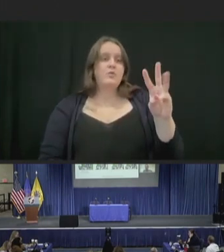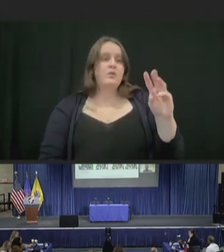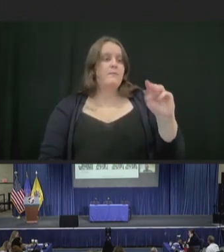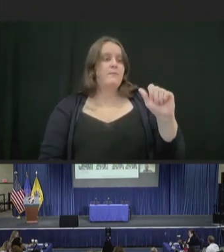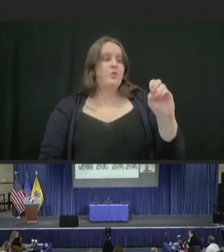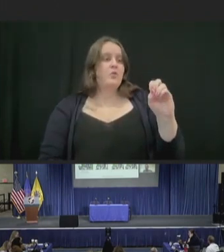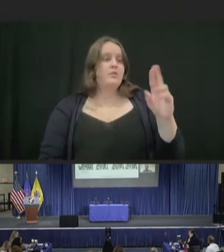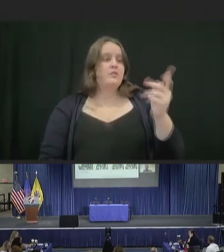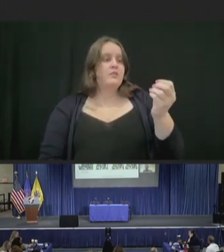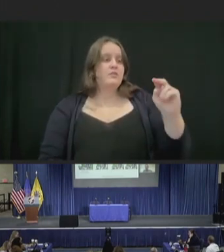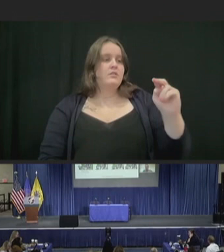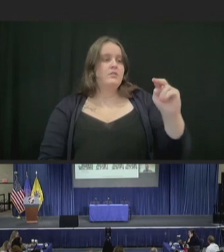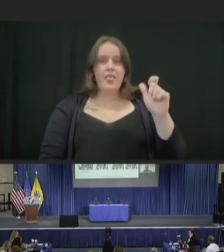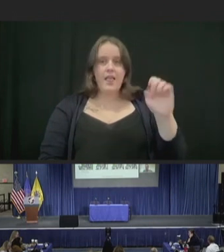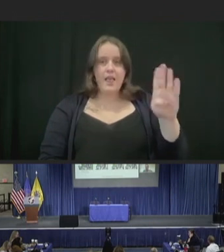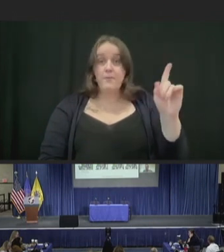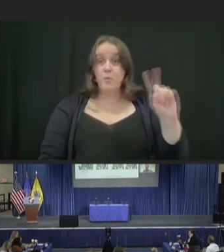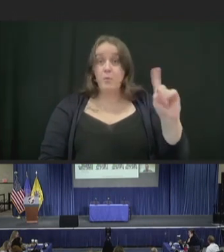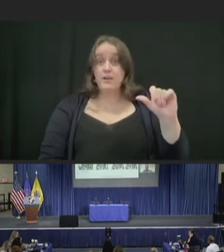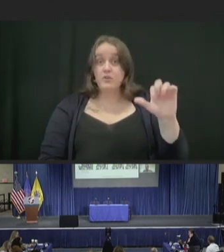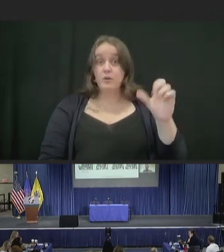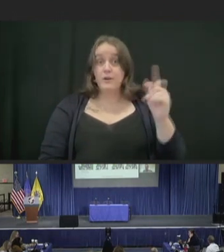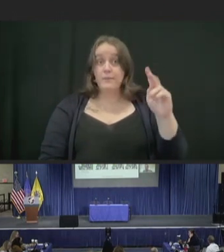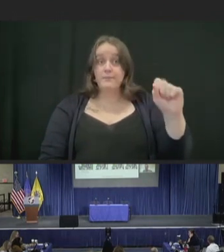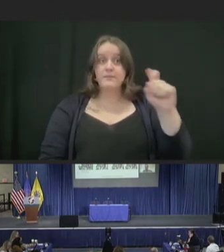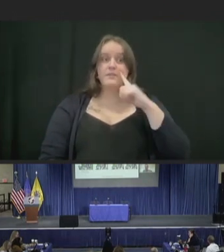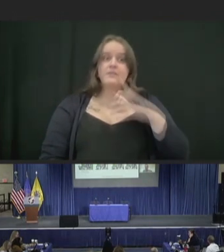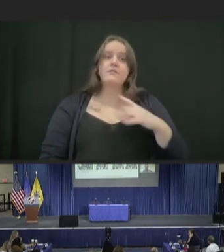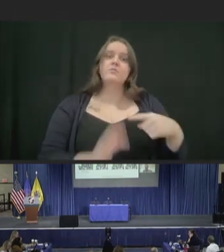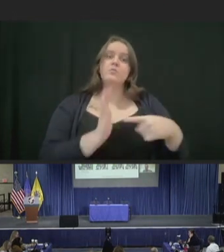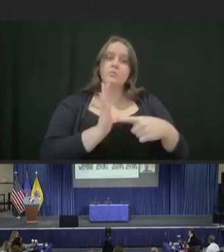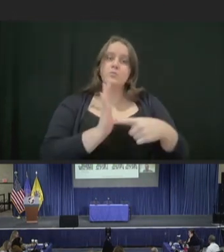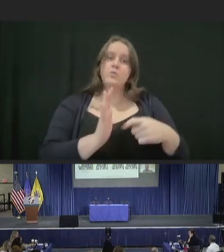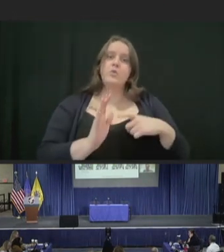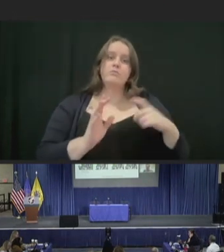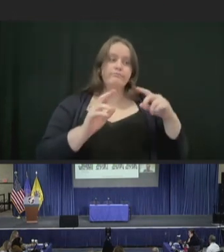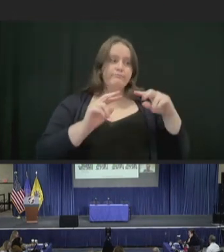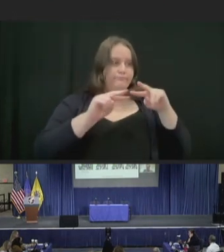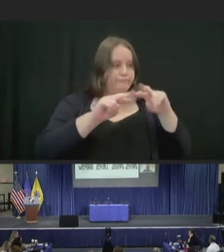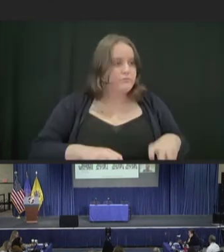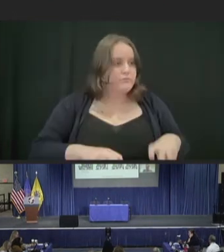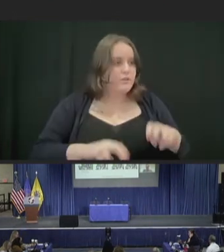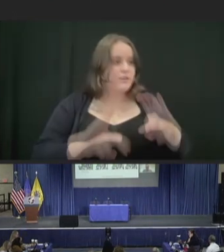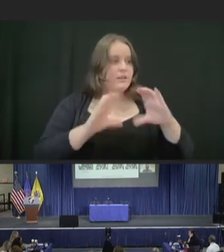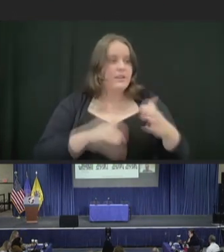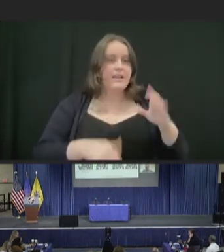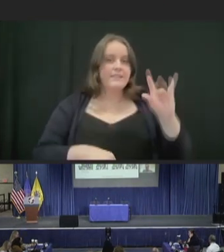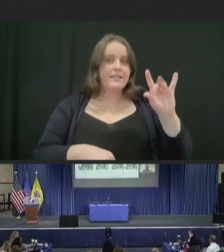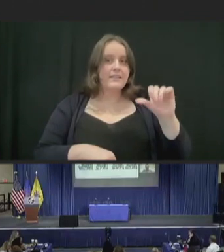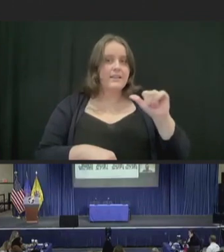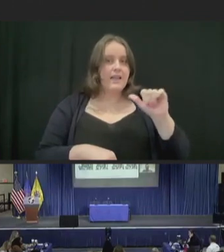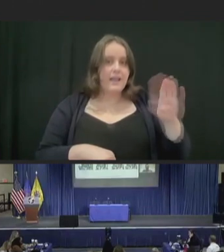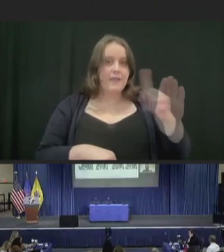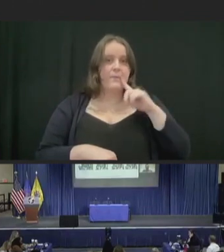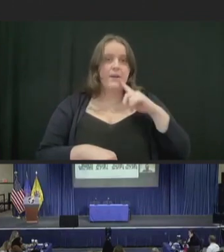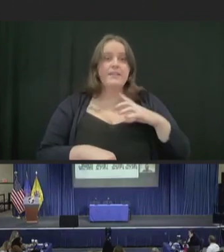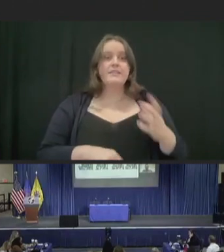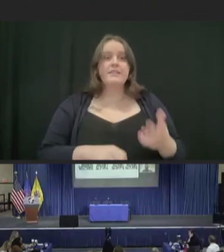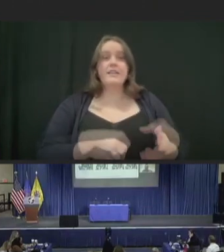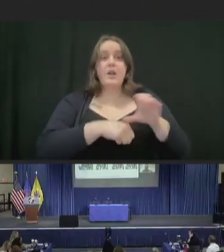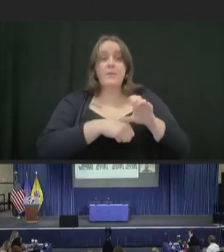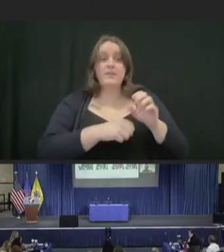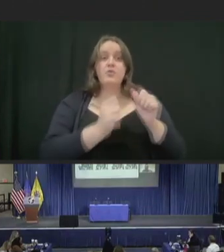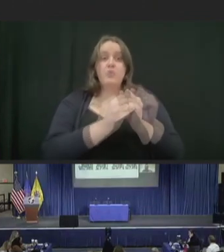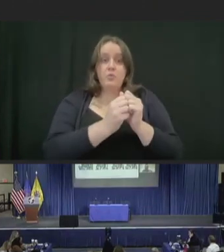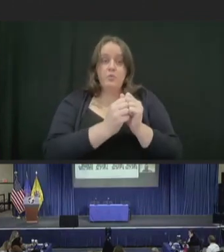of the BG18 class antibodies that we elicited in complex with the immunogen. And so that's shown here. On the left is the